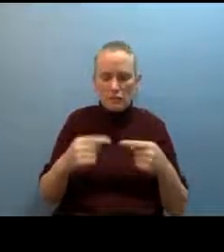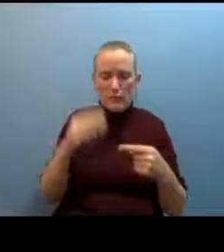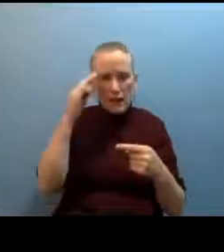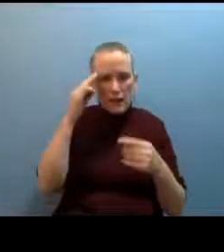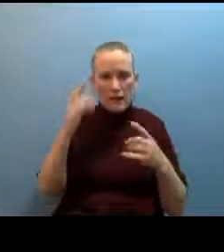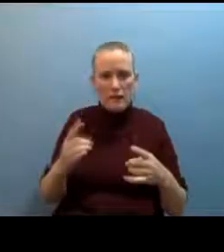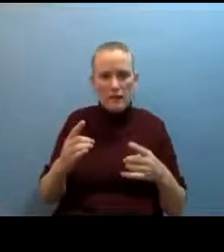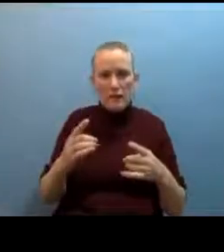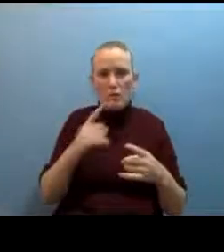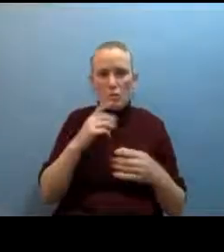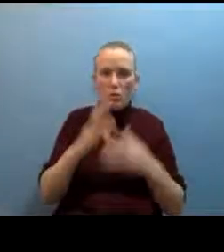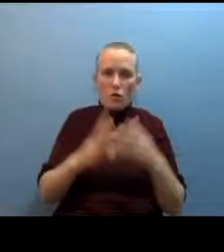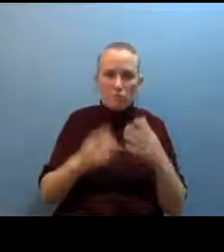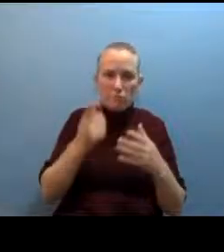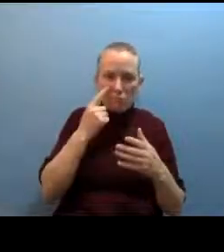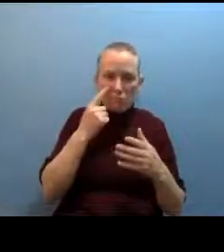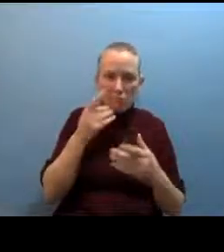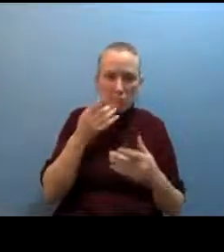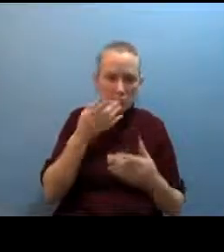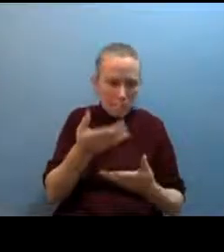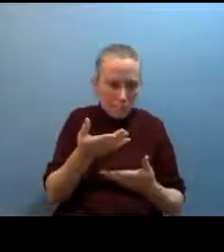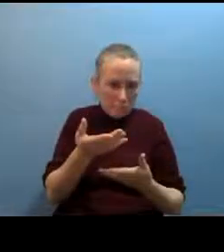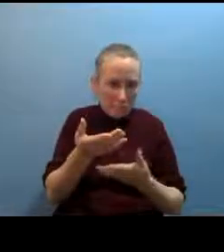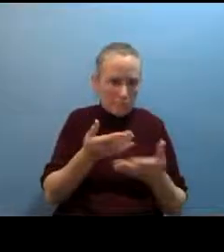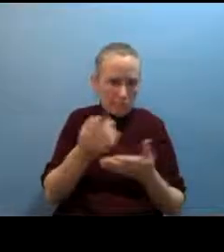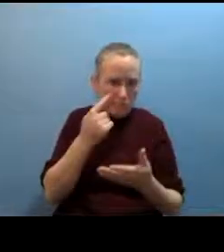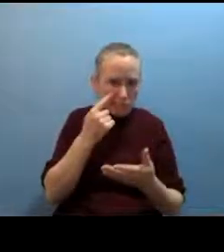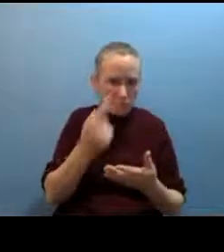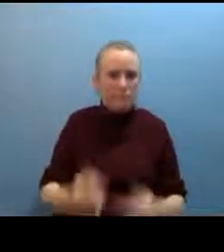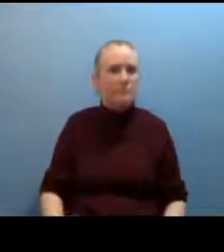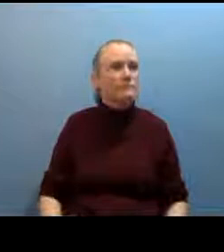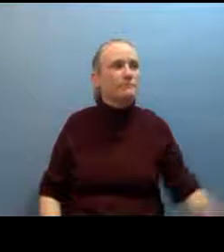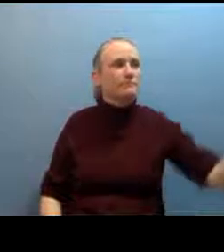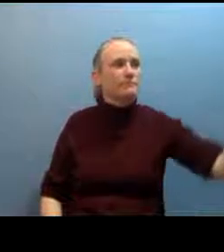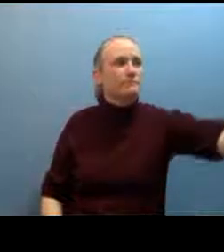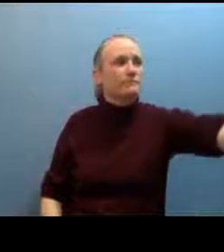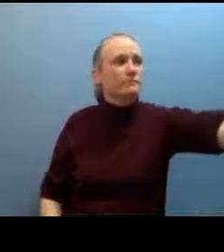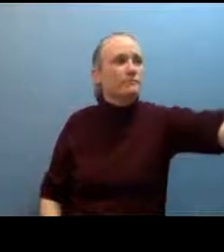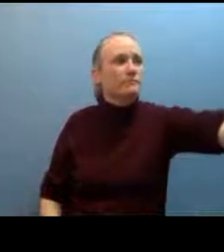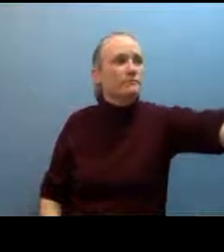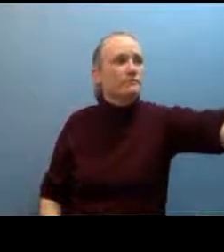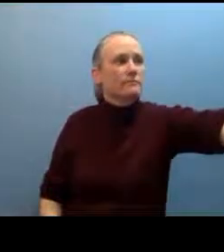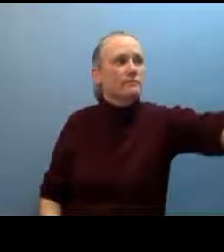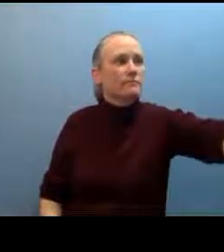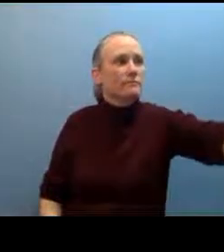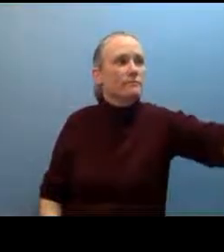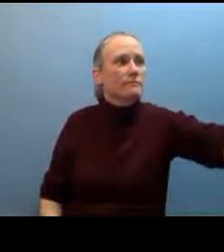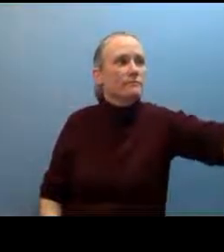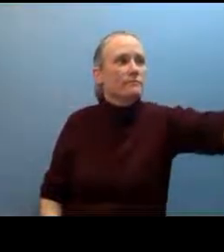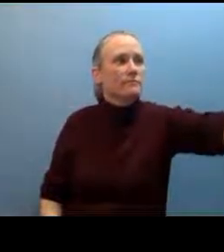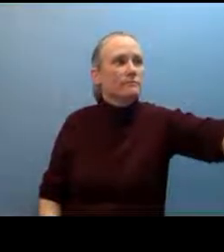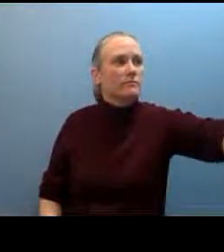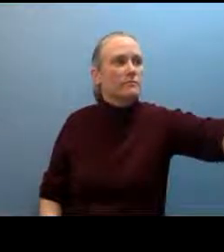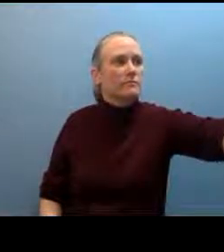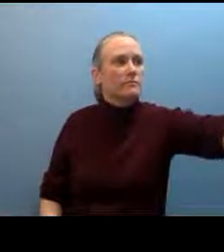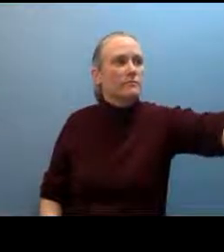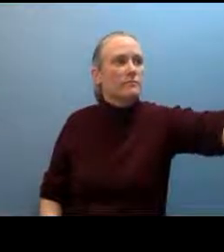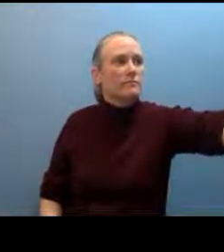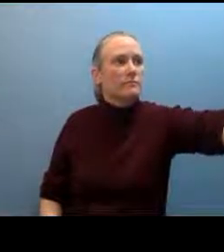worth checking in with them on it. So the next thing is, well, how do you check in, or what do you